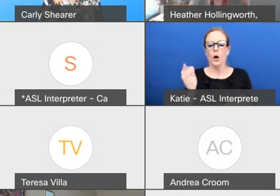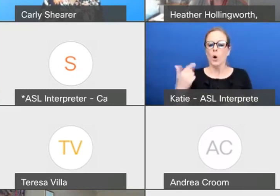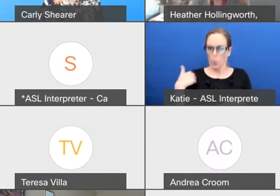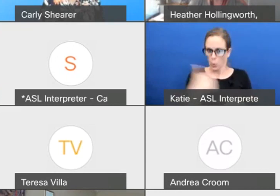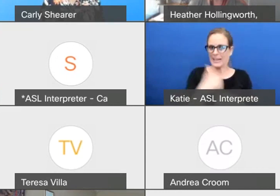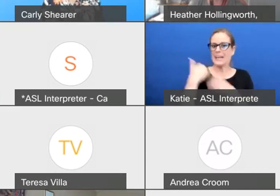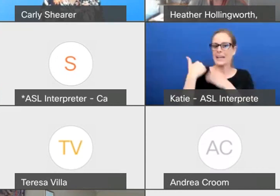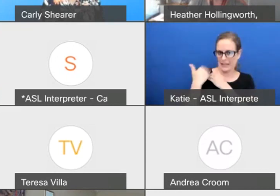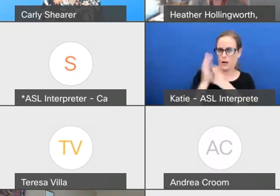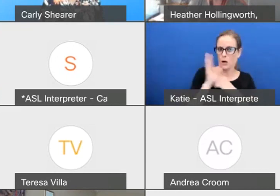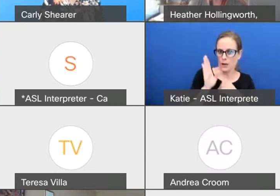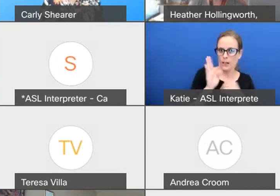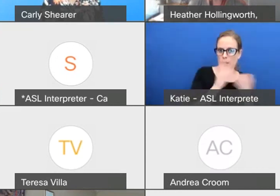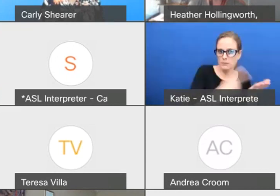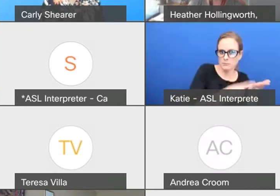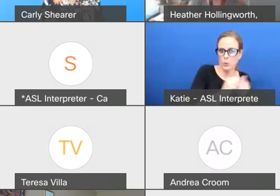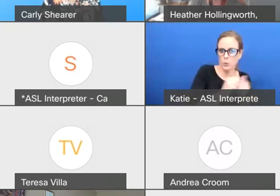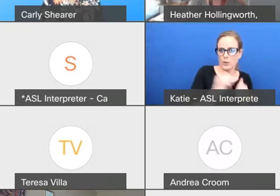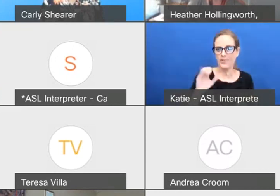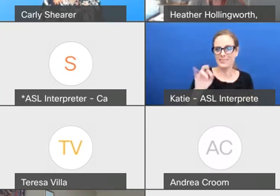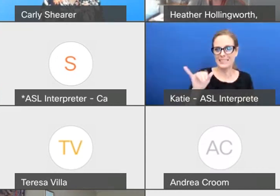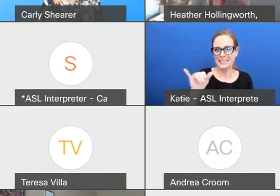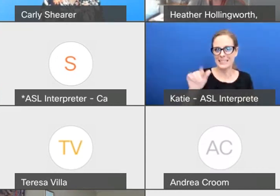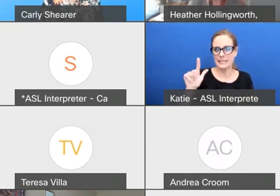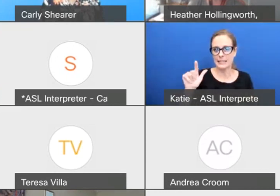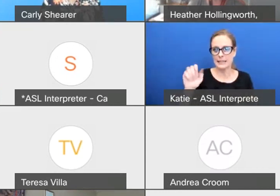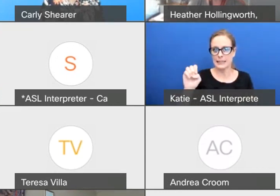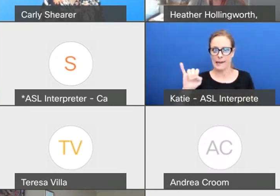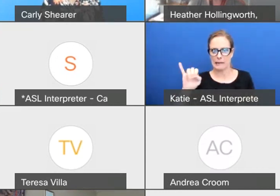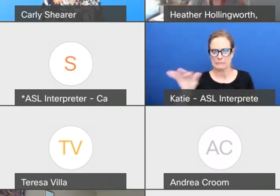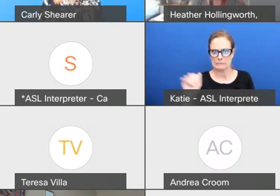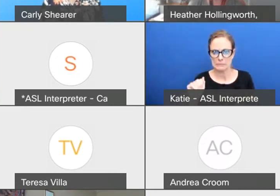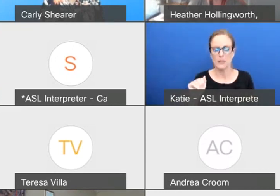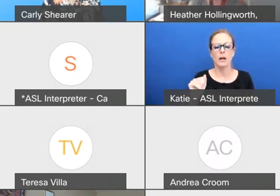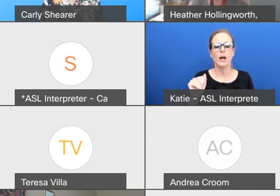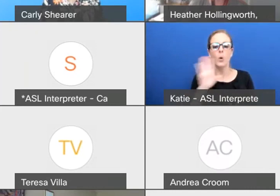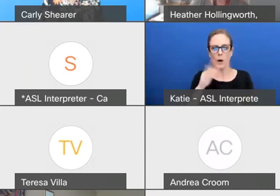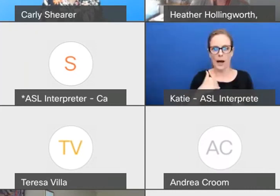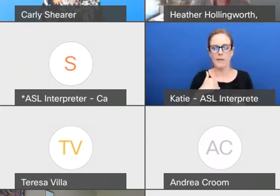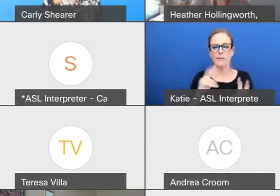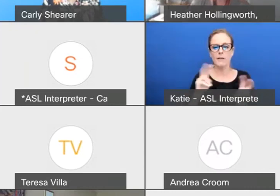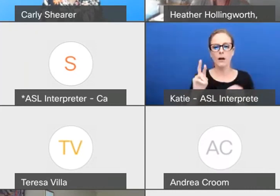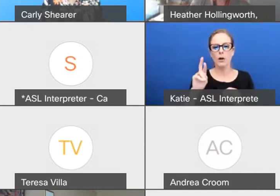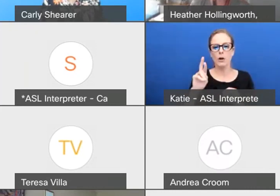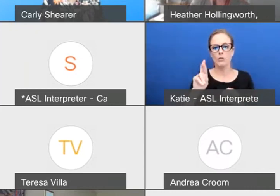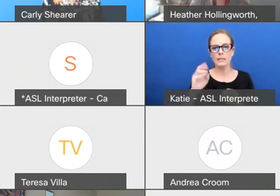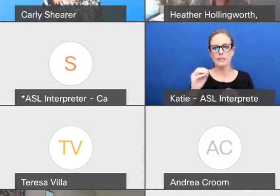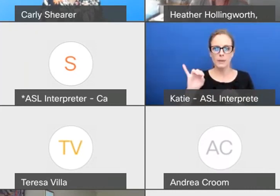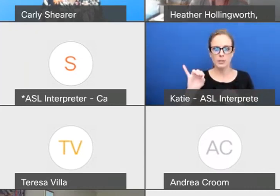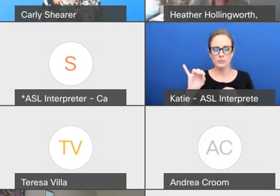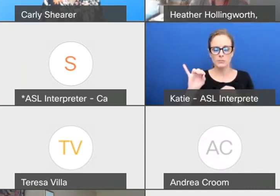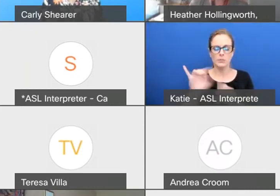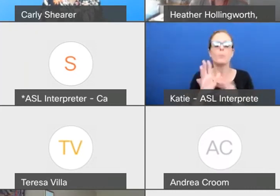going to discuss with Cindy Lay so that we have the release of the information kind of uniformly,